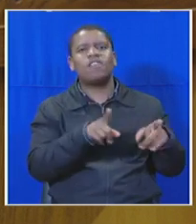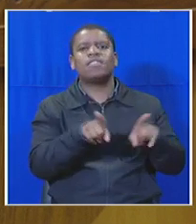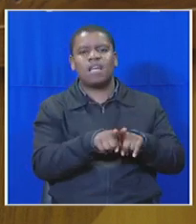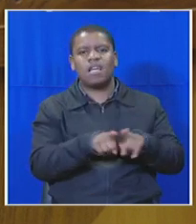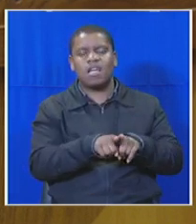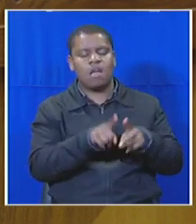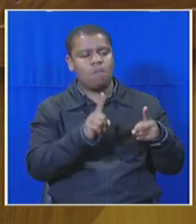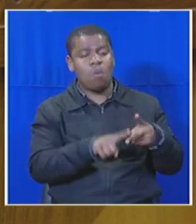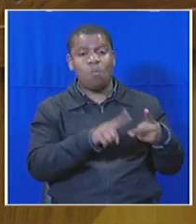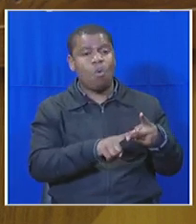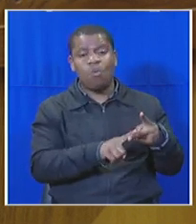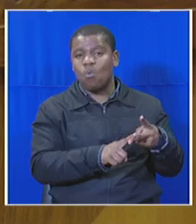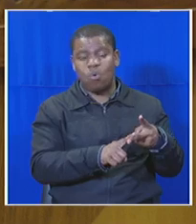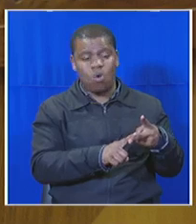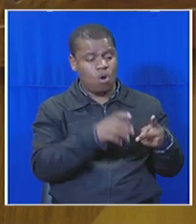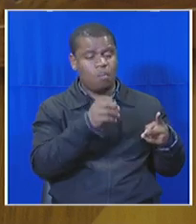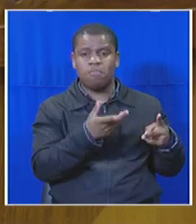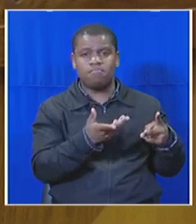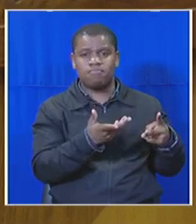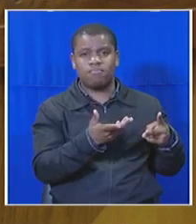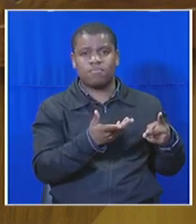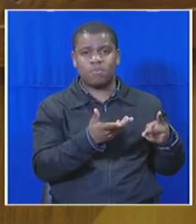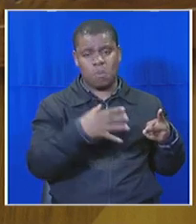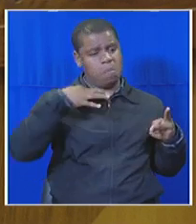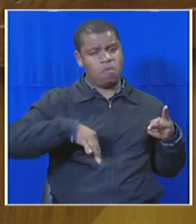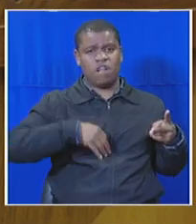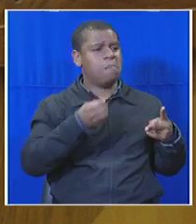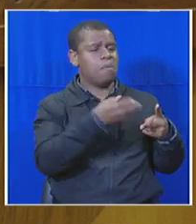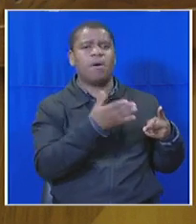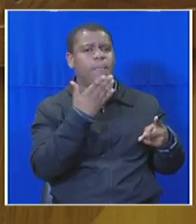No privileges must be allowed to these animals.